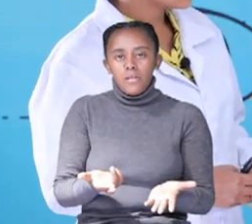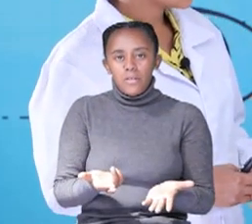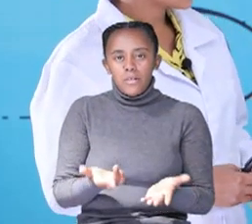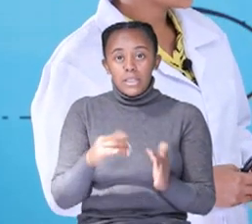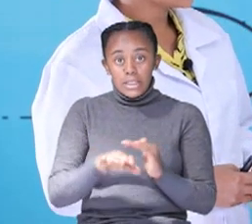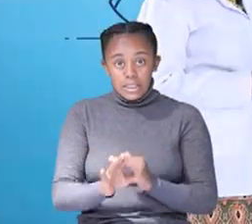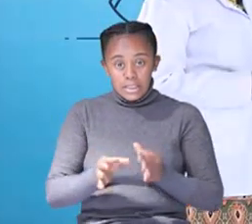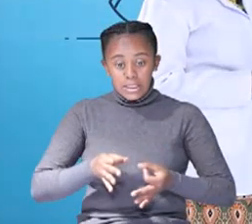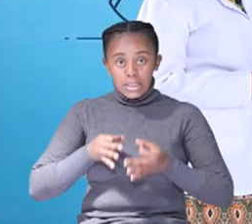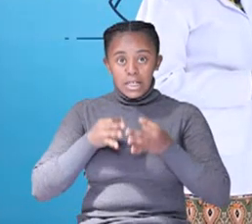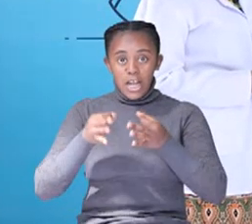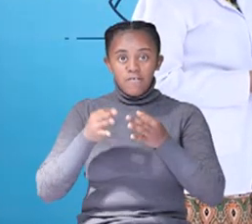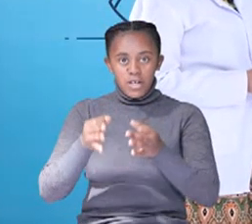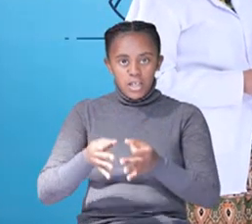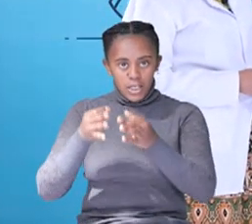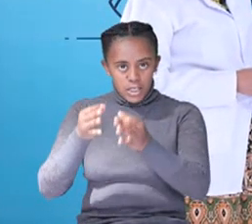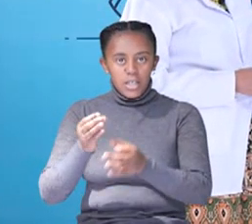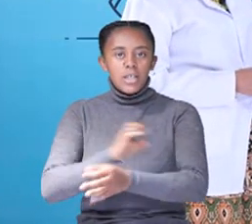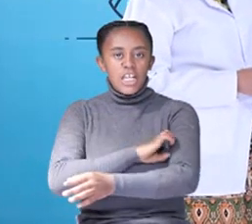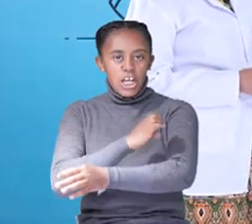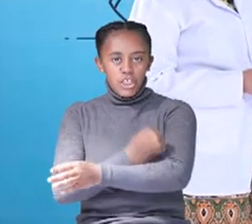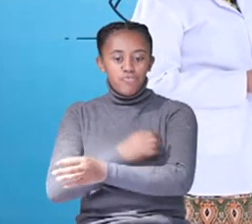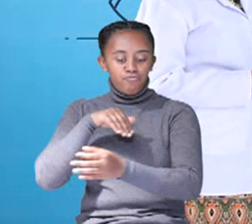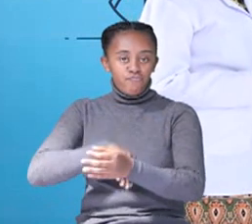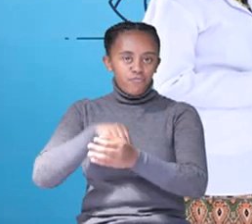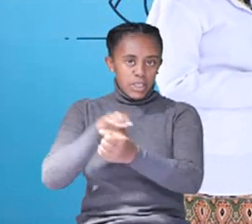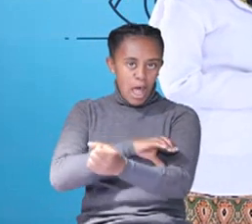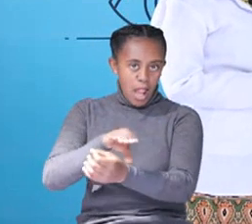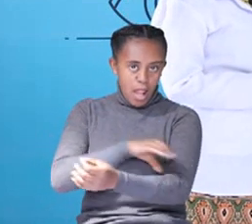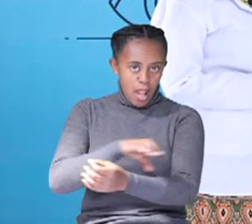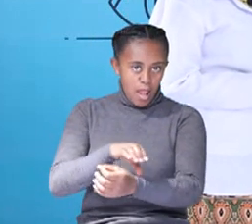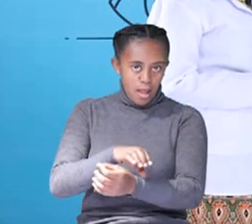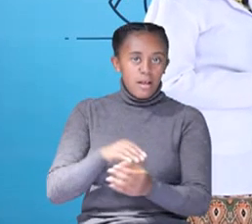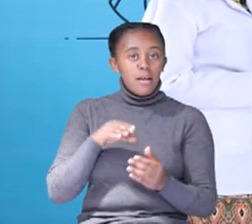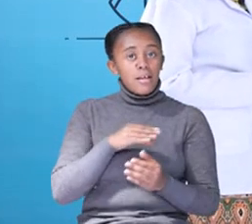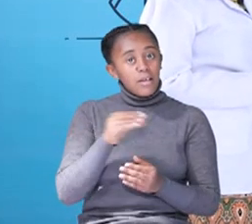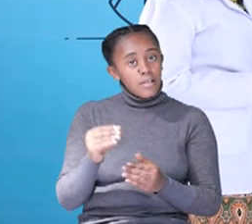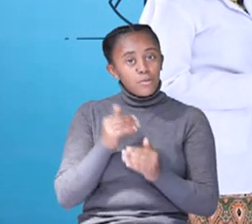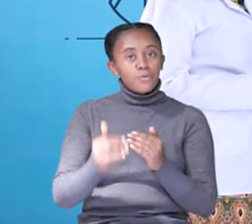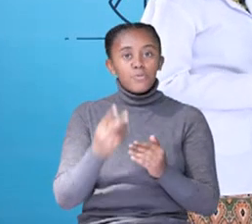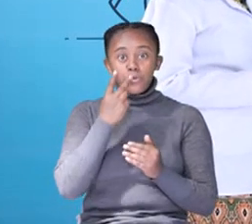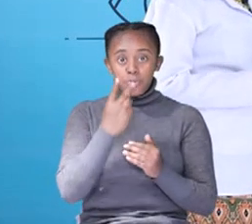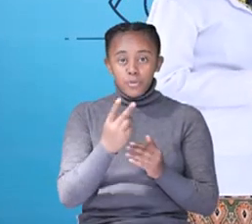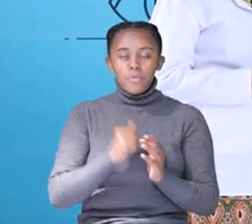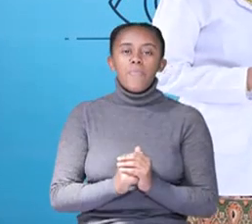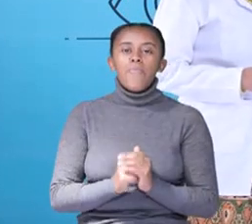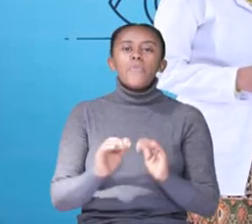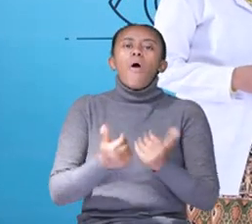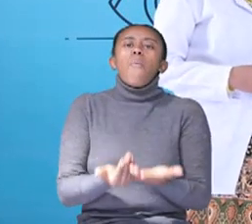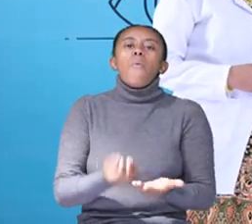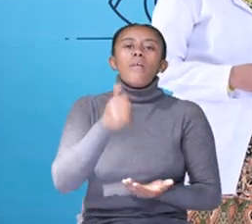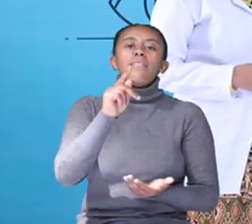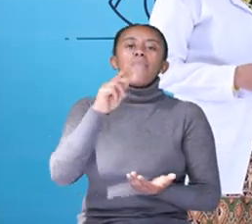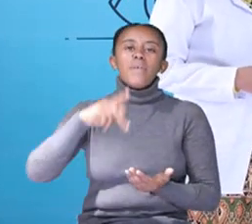in transferring energy within a cell. And next to this, we are going to see how ATP